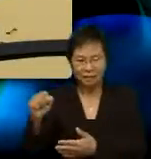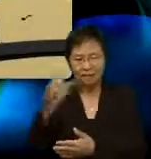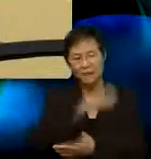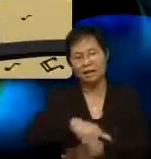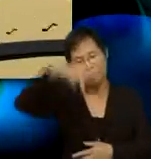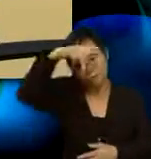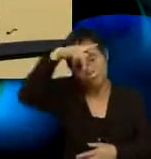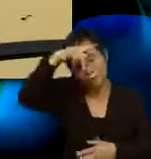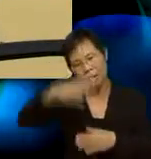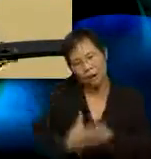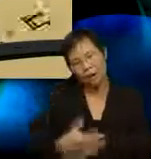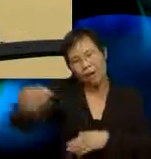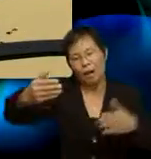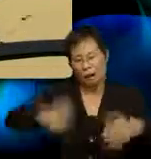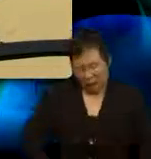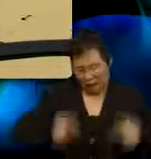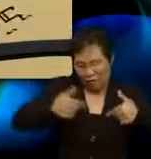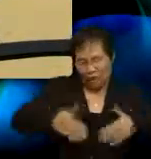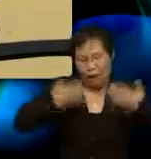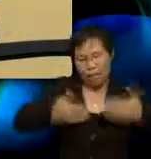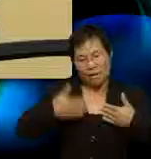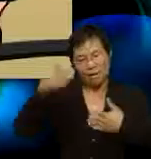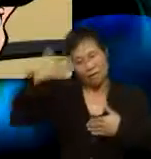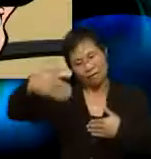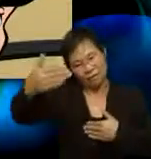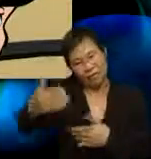the prince lived happily ever